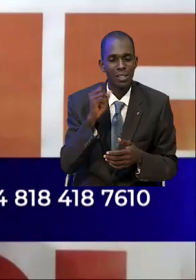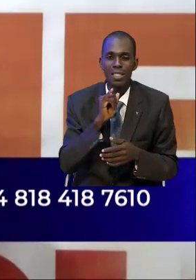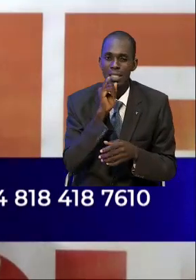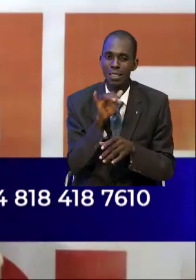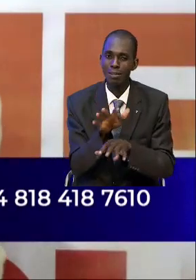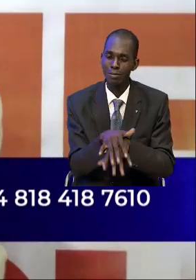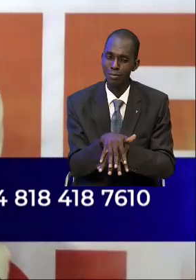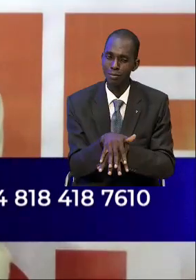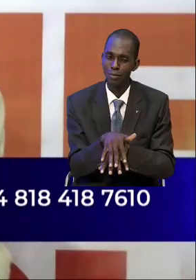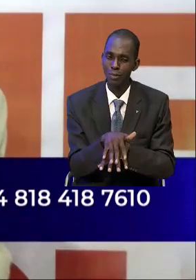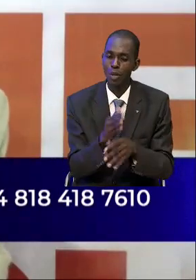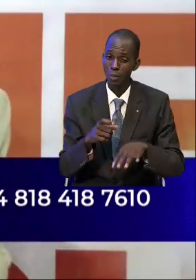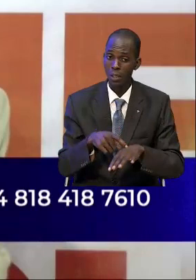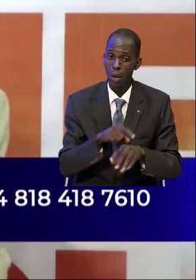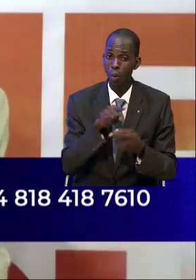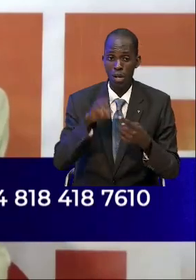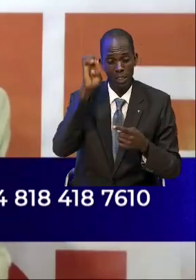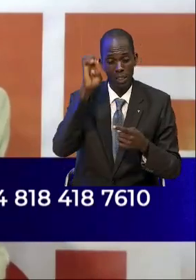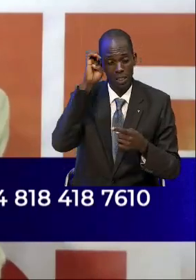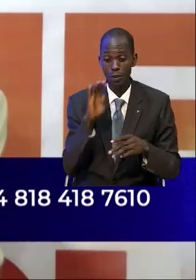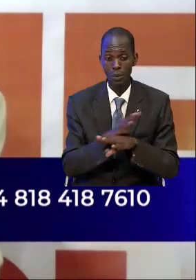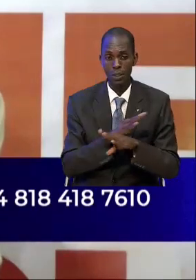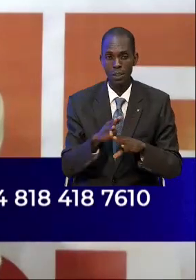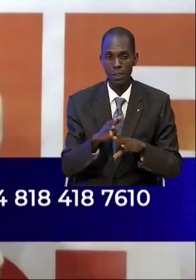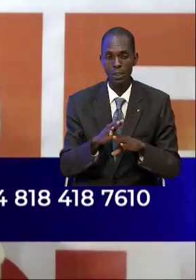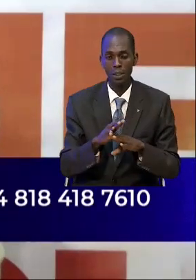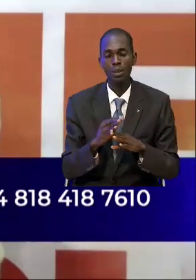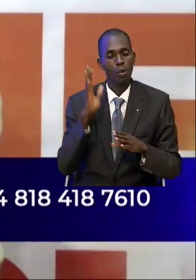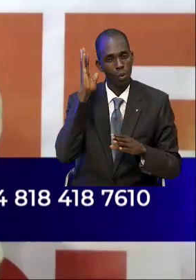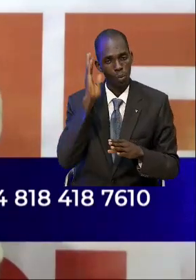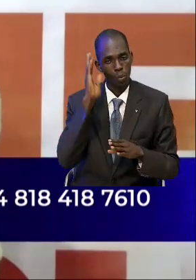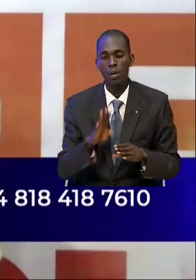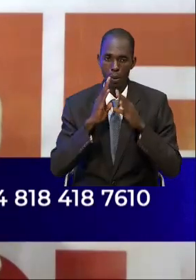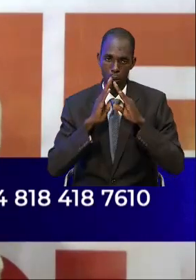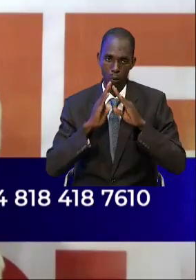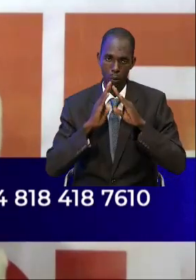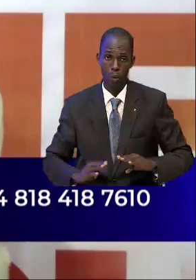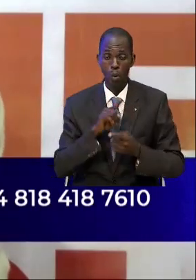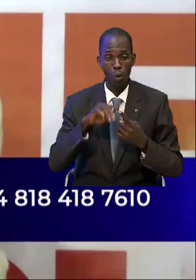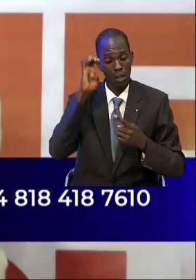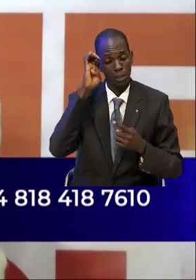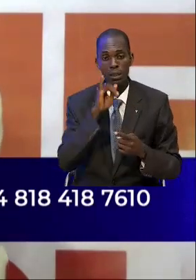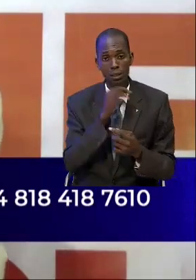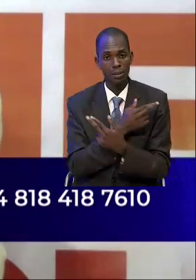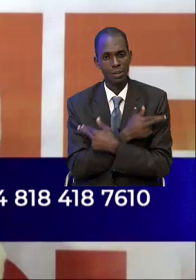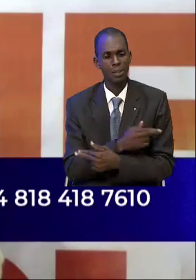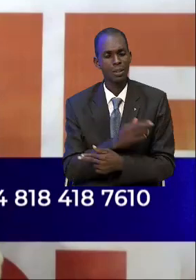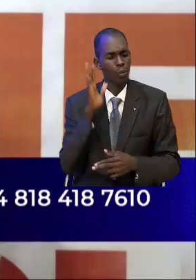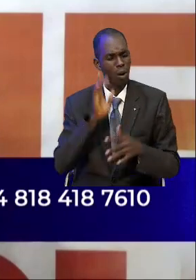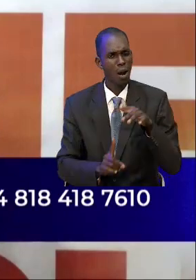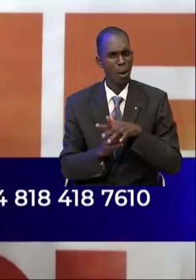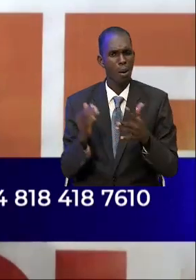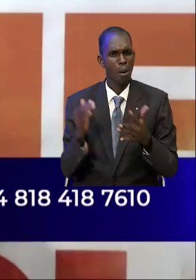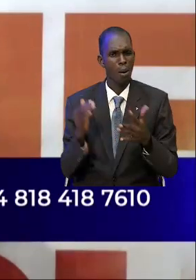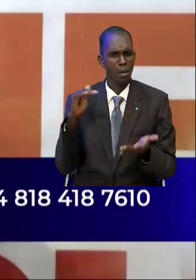was that the headache is quite subtle. When I'm busy, it will give way. But when I am resting now, it will come. But now, by the time now